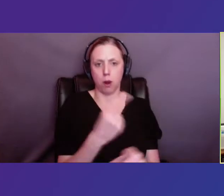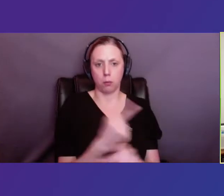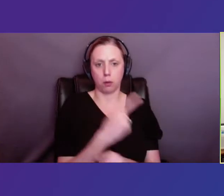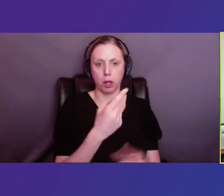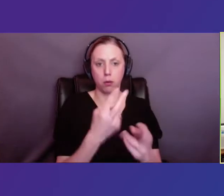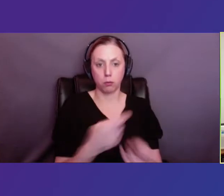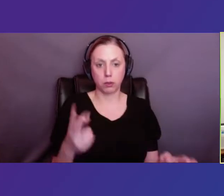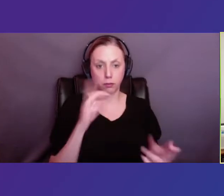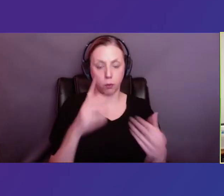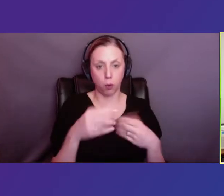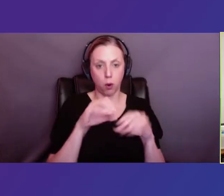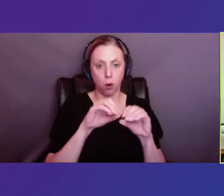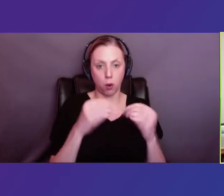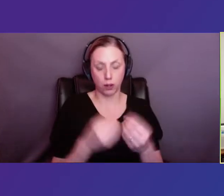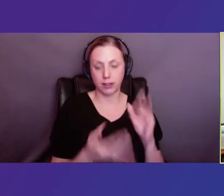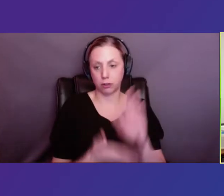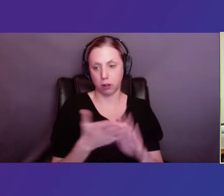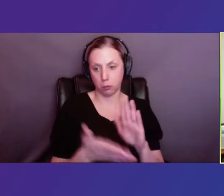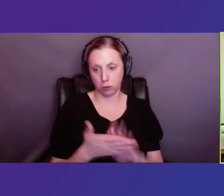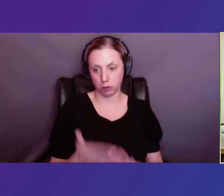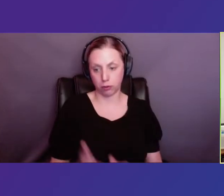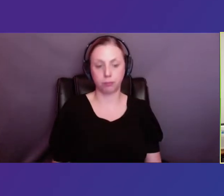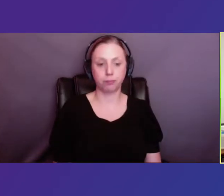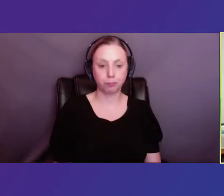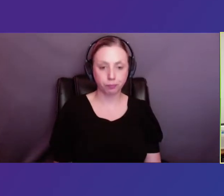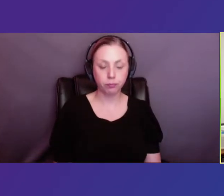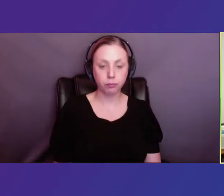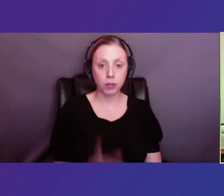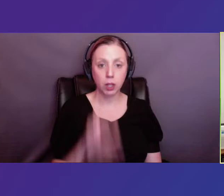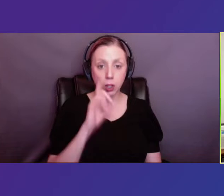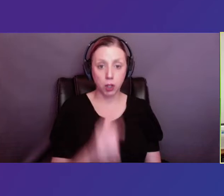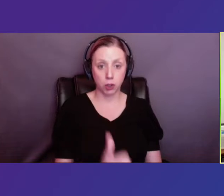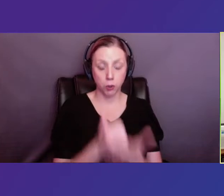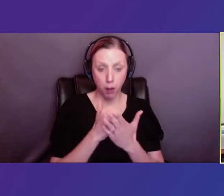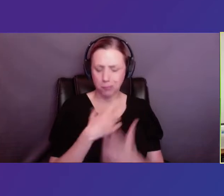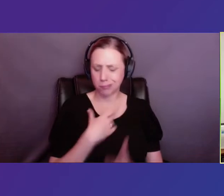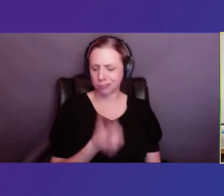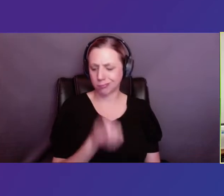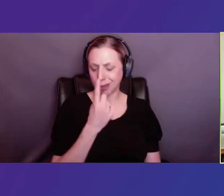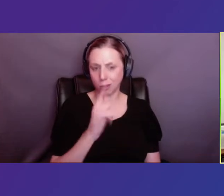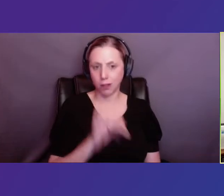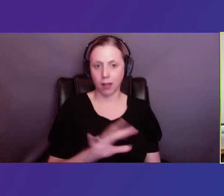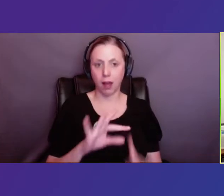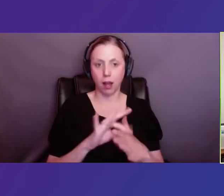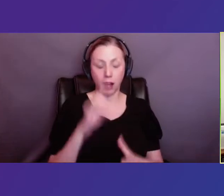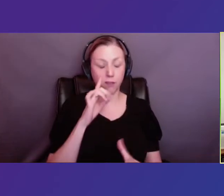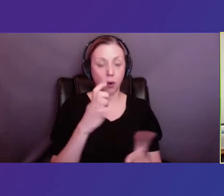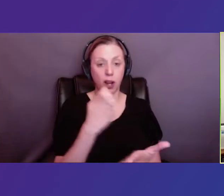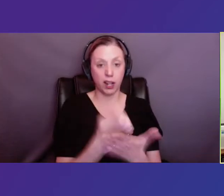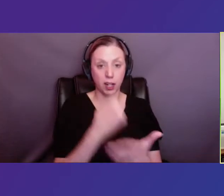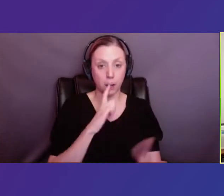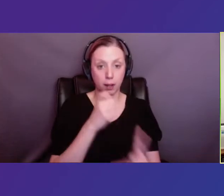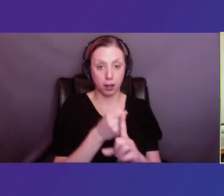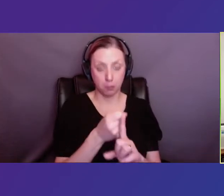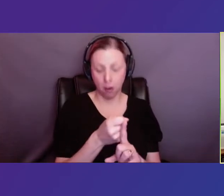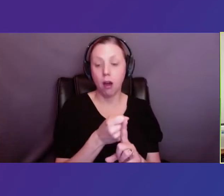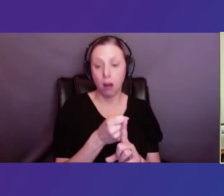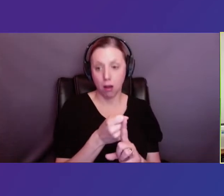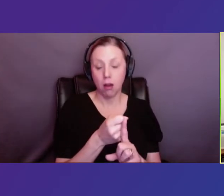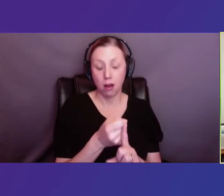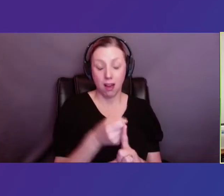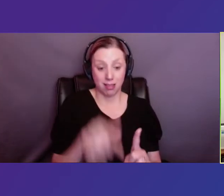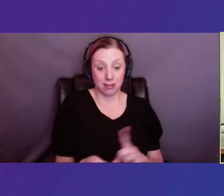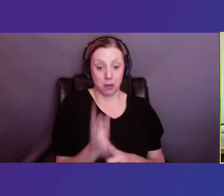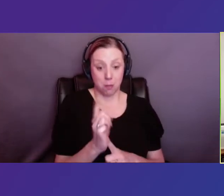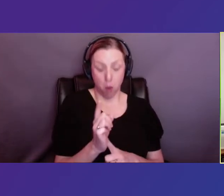an organization's operations. To help us understand the context of the economic impact that this moment